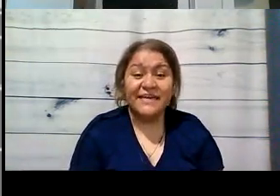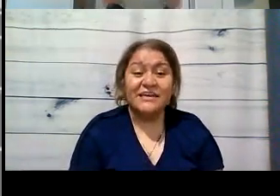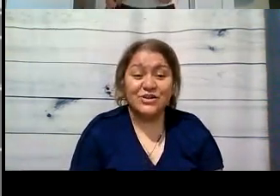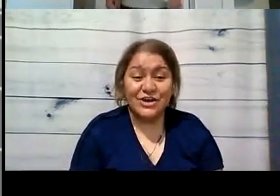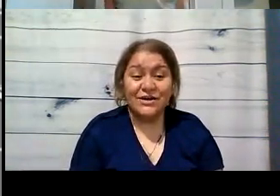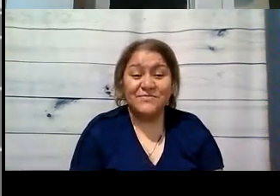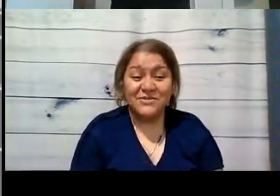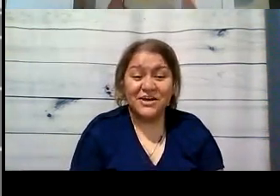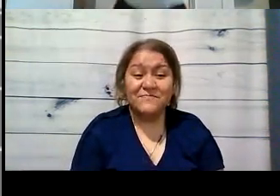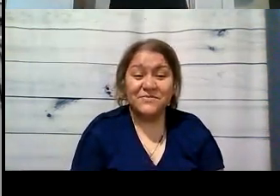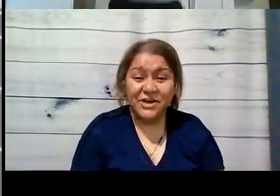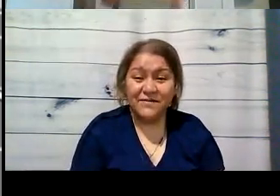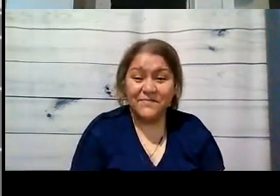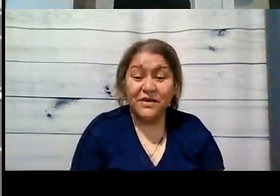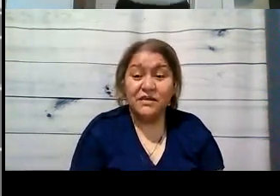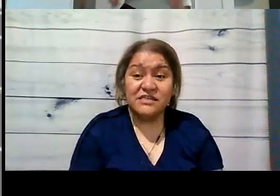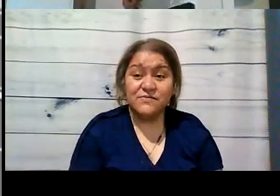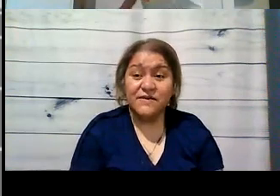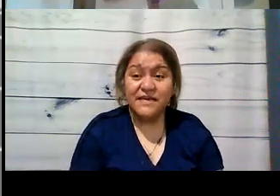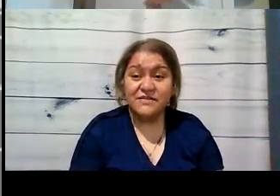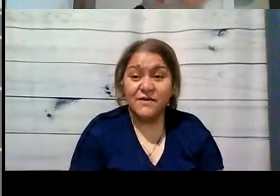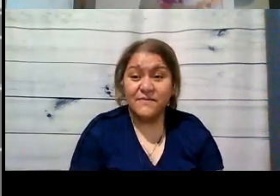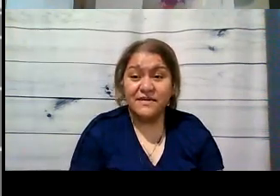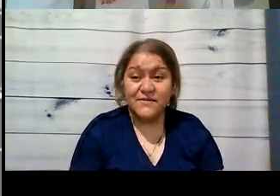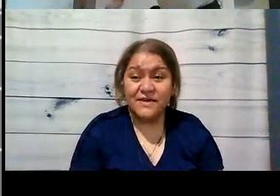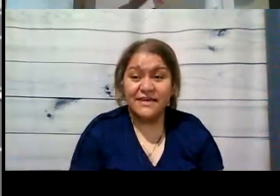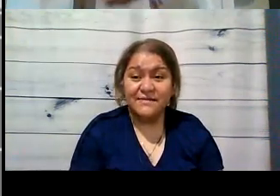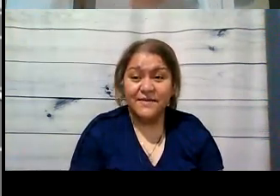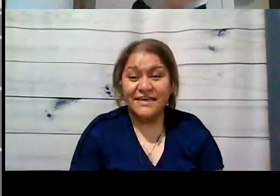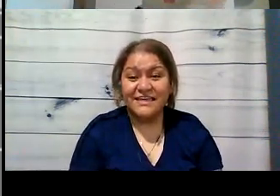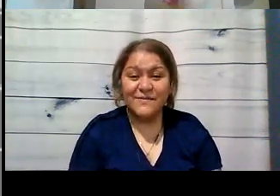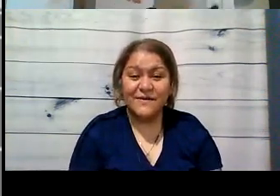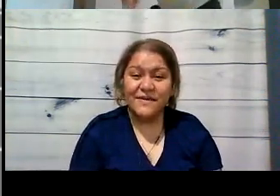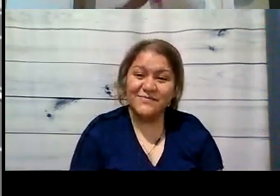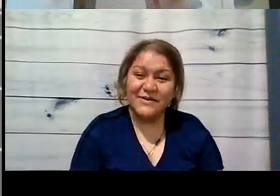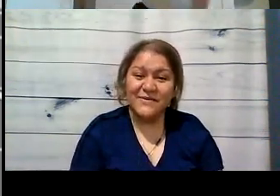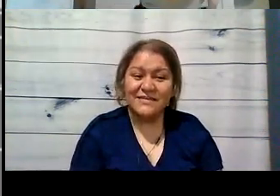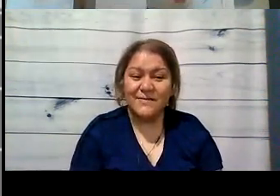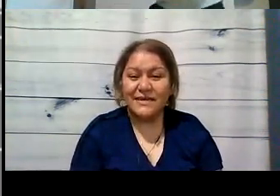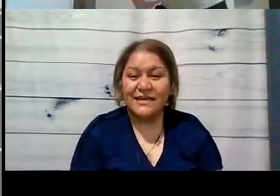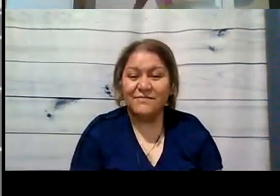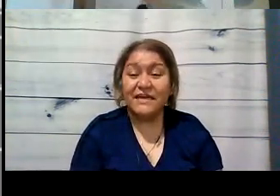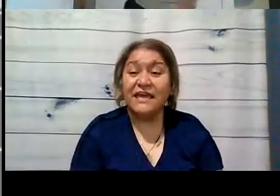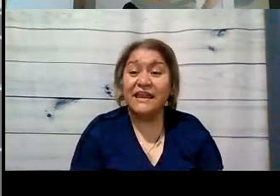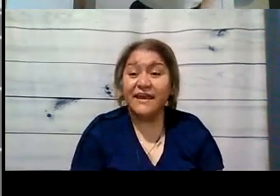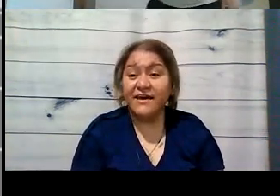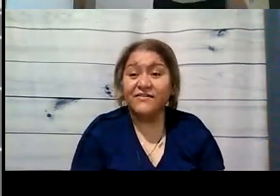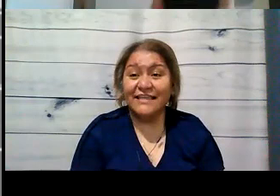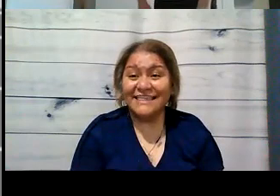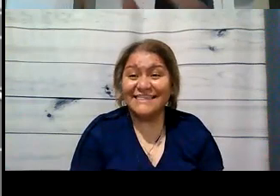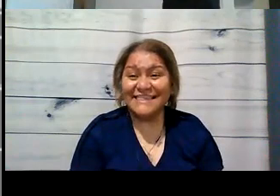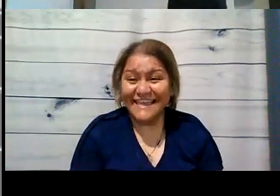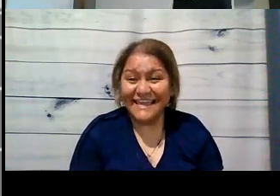jump. Jump, jump, jump. Swimming, swimming, swimming. Swimming, swimming, swimming.